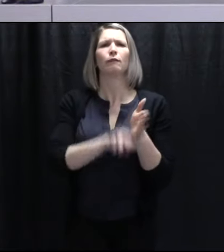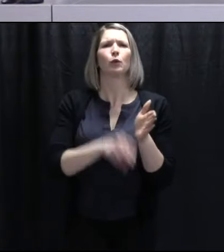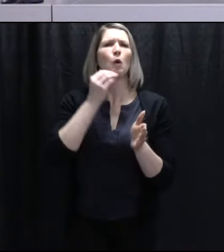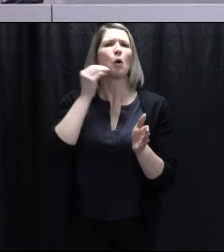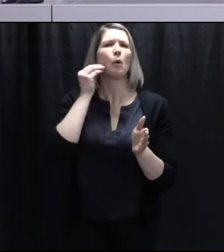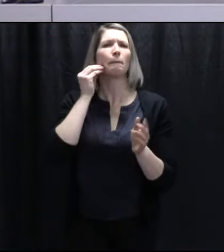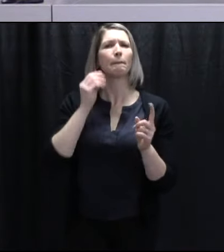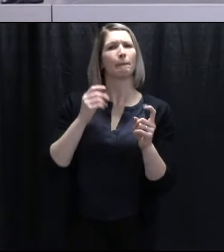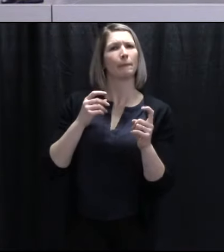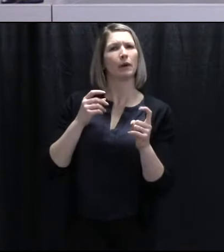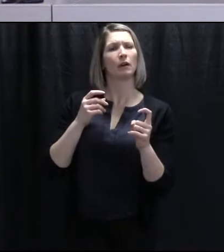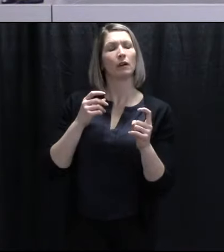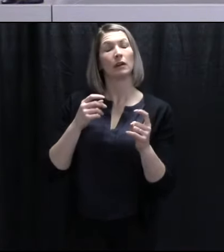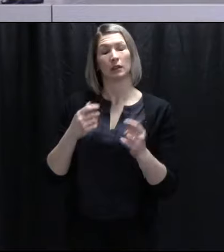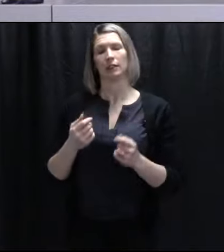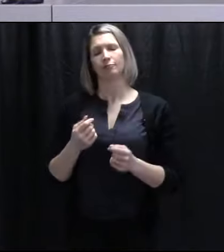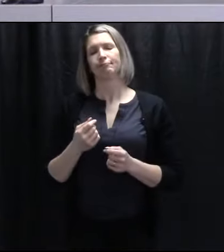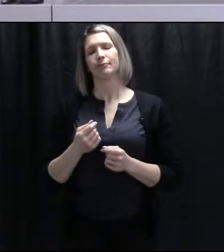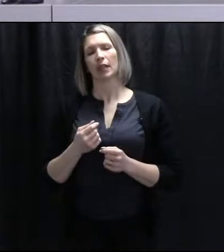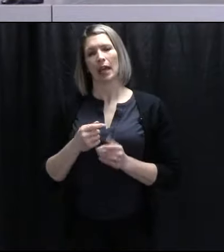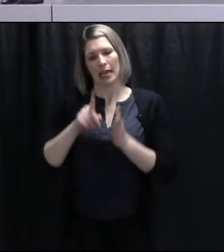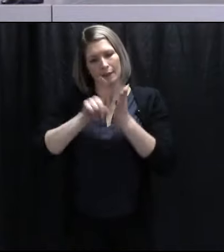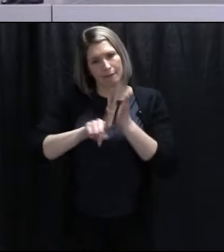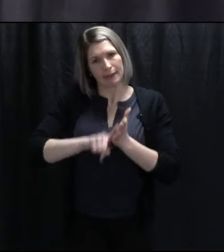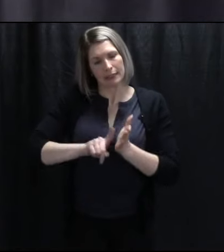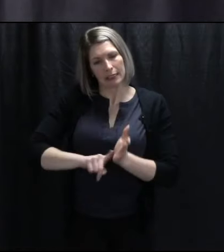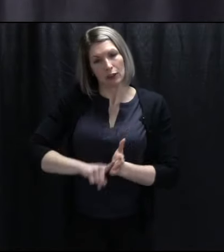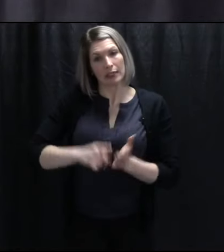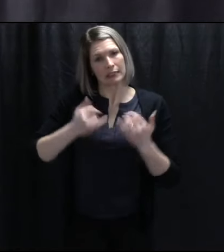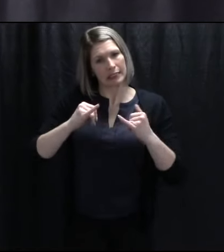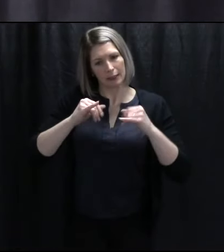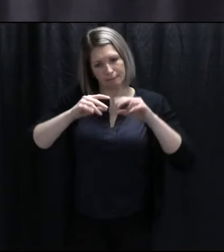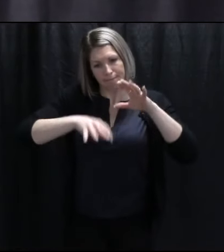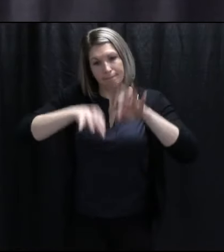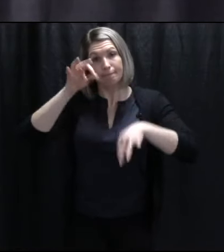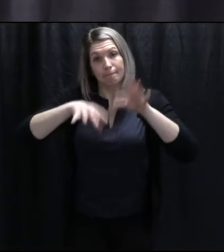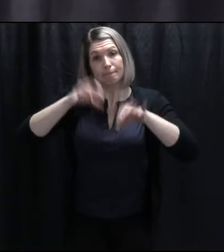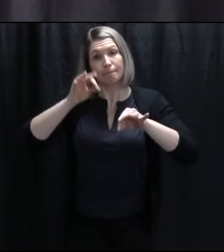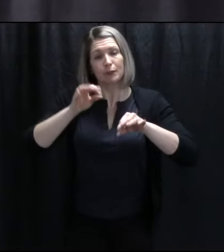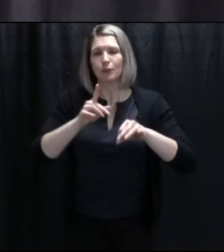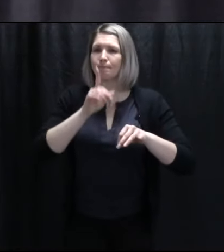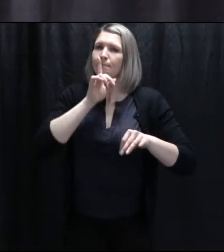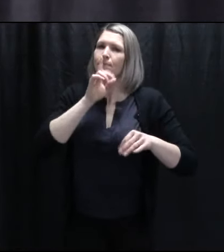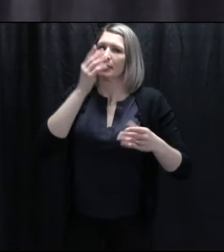Those investigations are ongoing as we speak, so I don't have that breakdown at the moment.